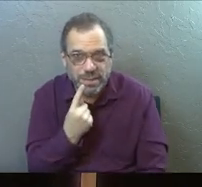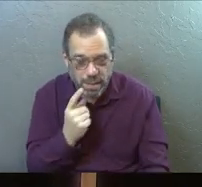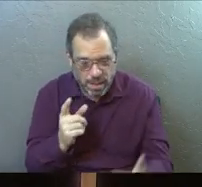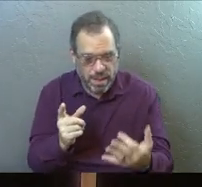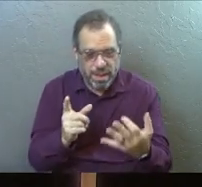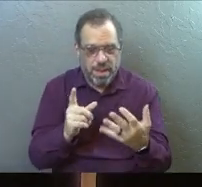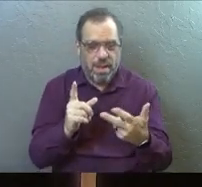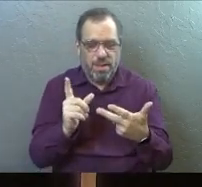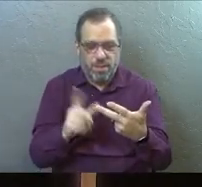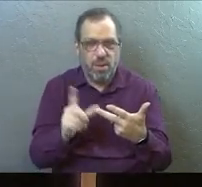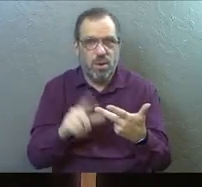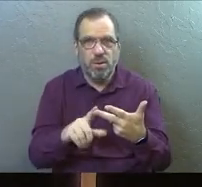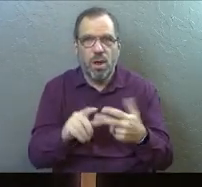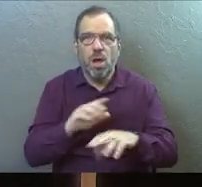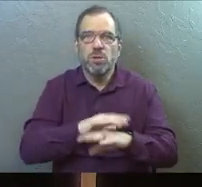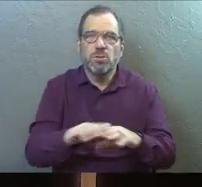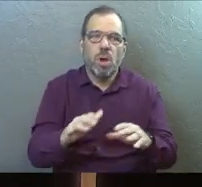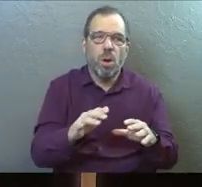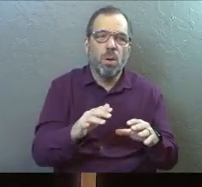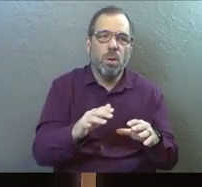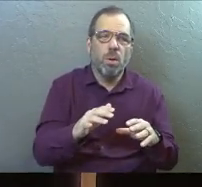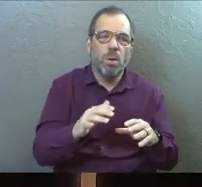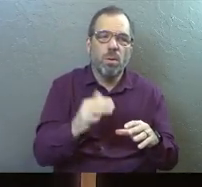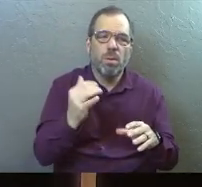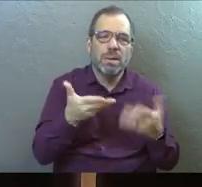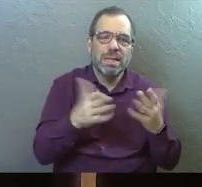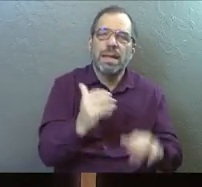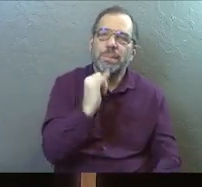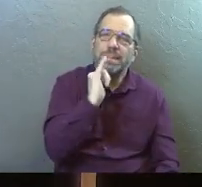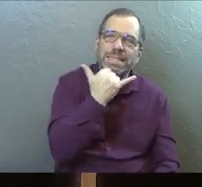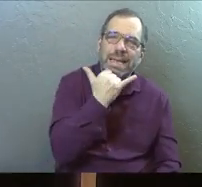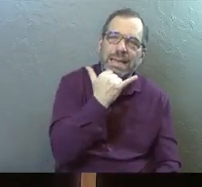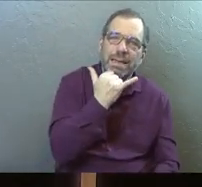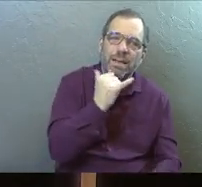Then the third thing is don't let a mishap make you quit.